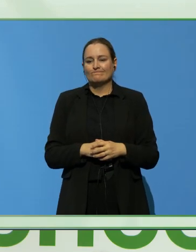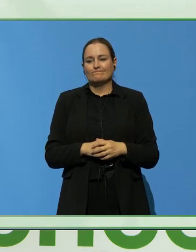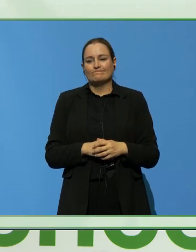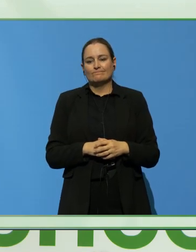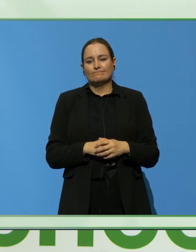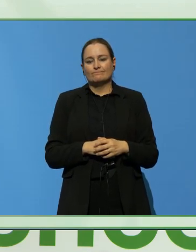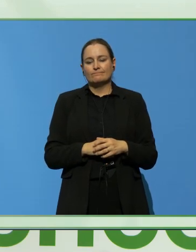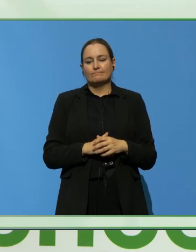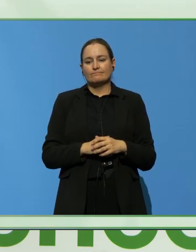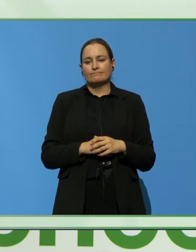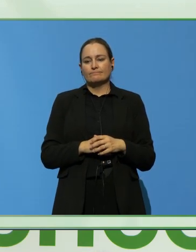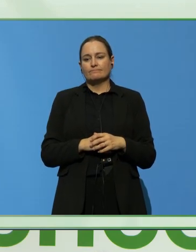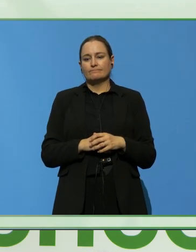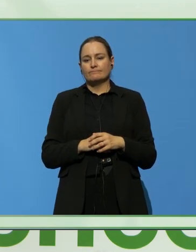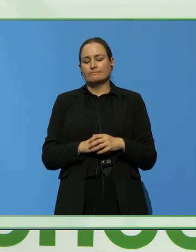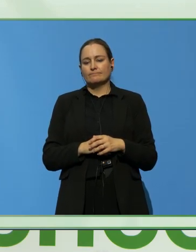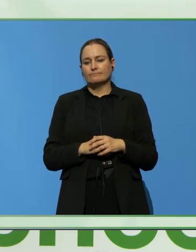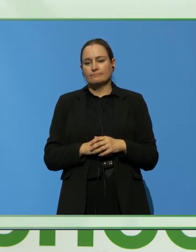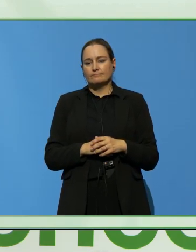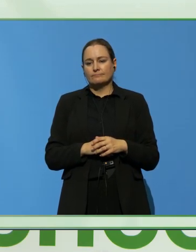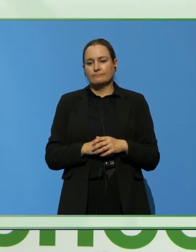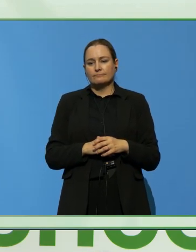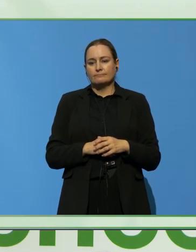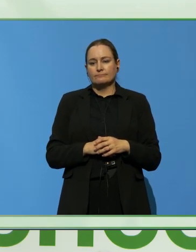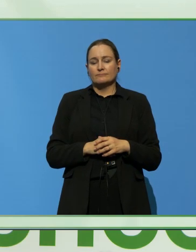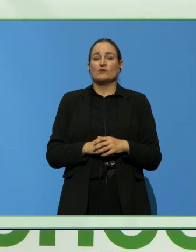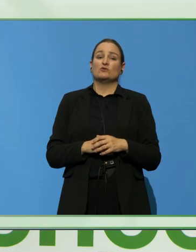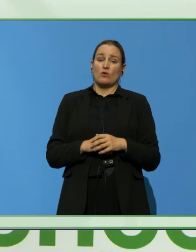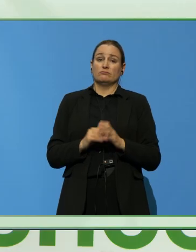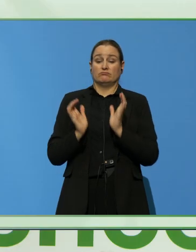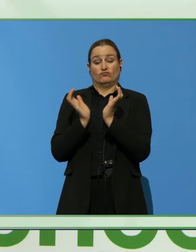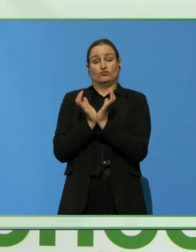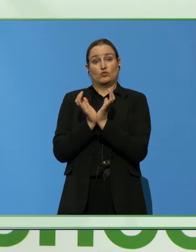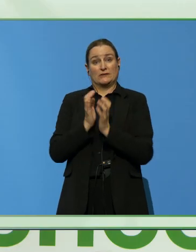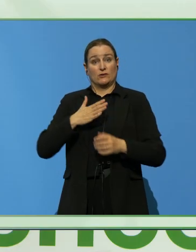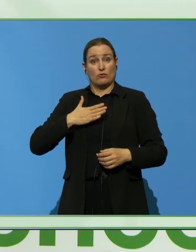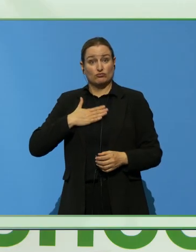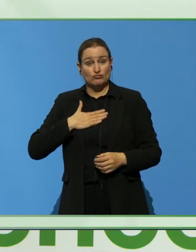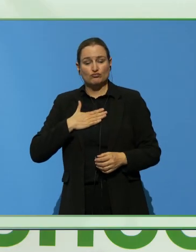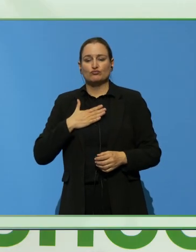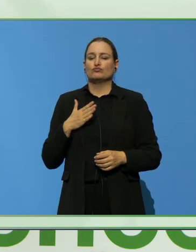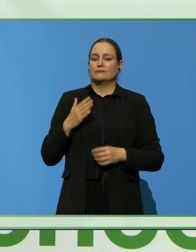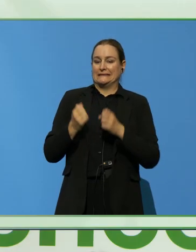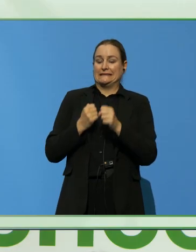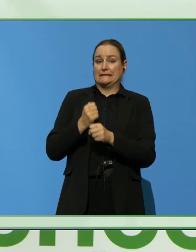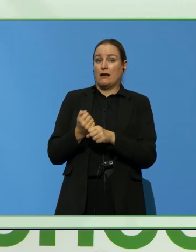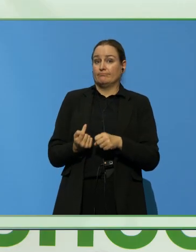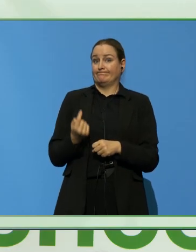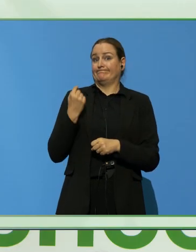many media professionals, and one of the UNESCO's report in 2024, we reported